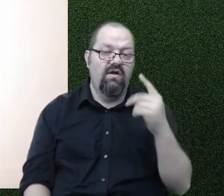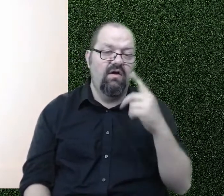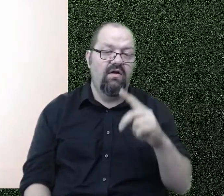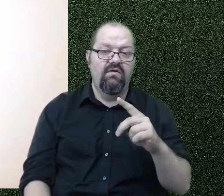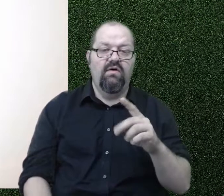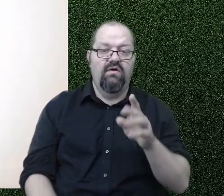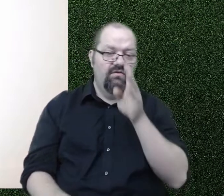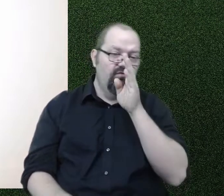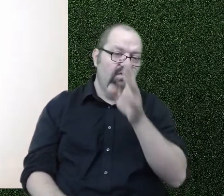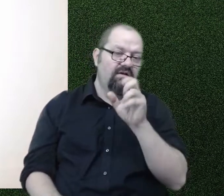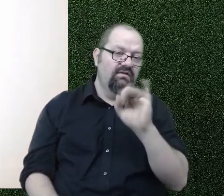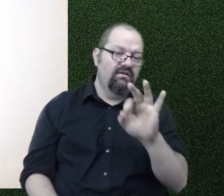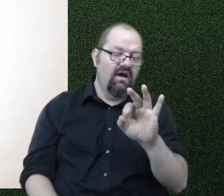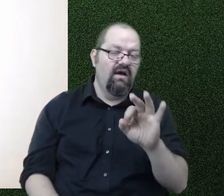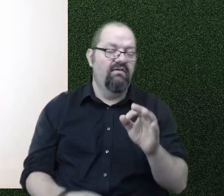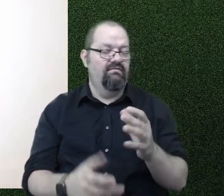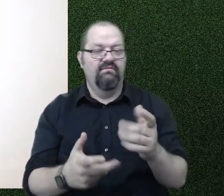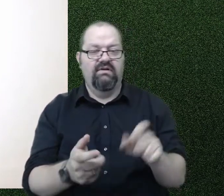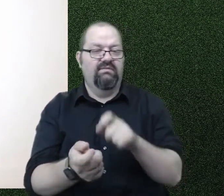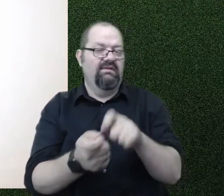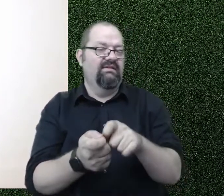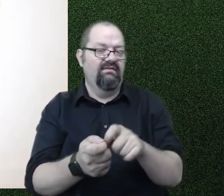vector.